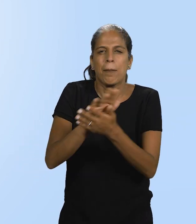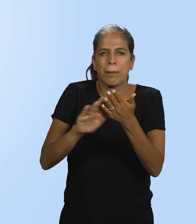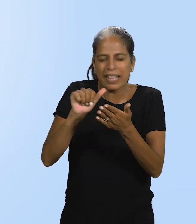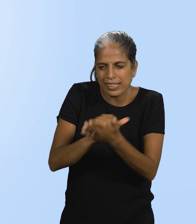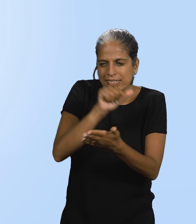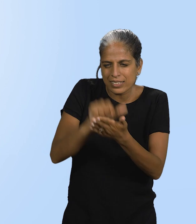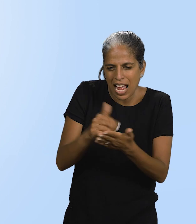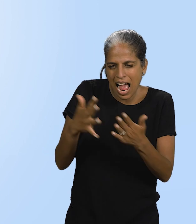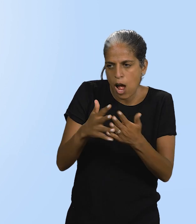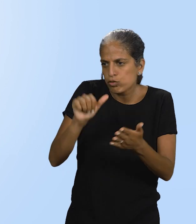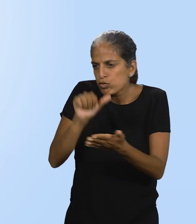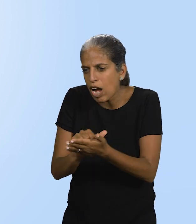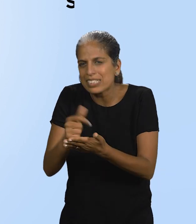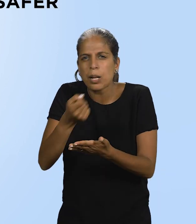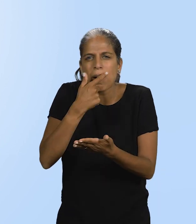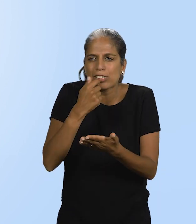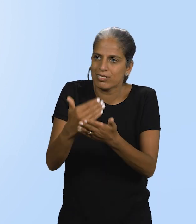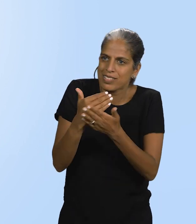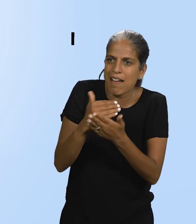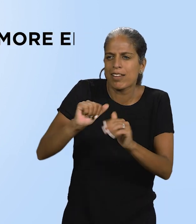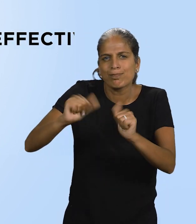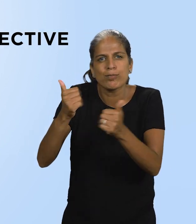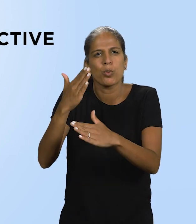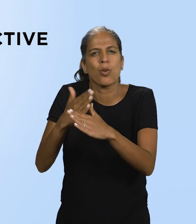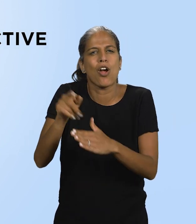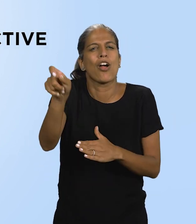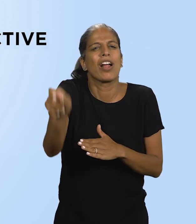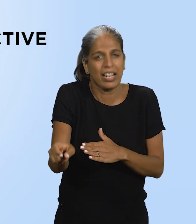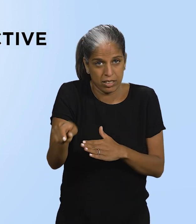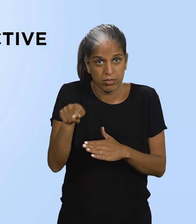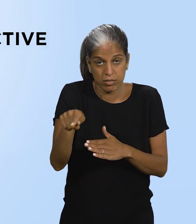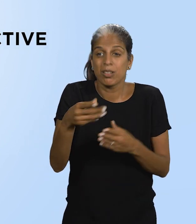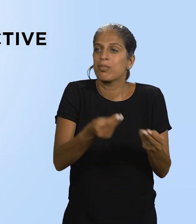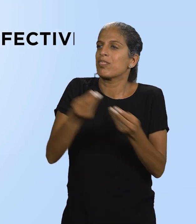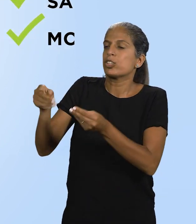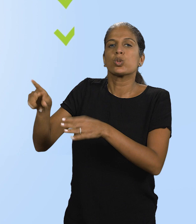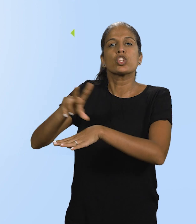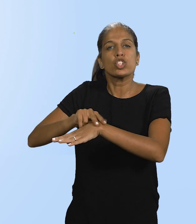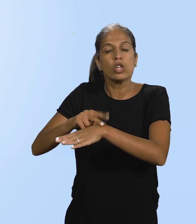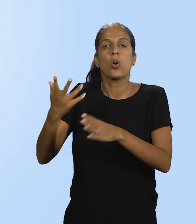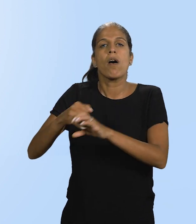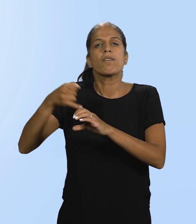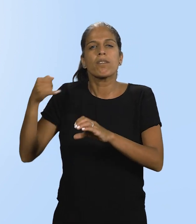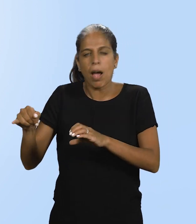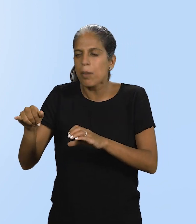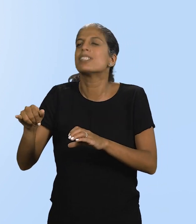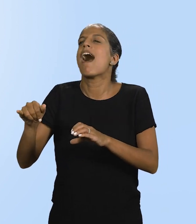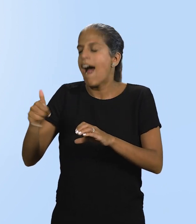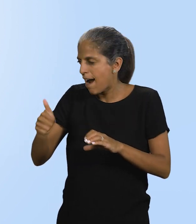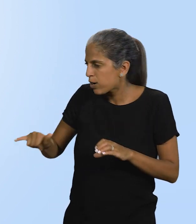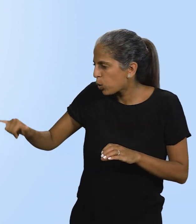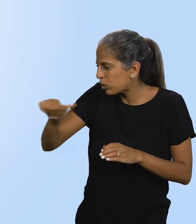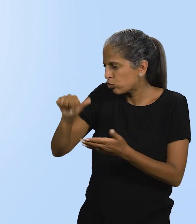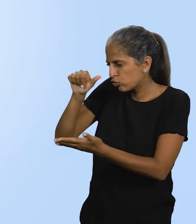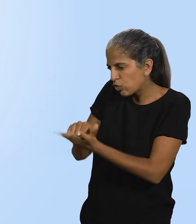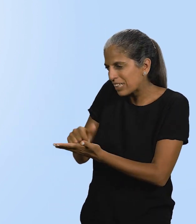part of their routine healthcare, medicines can be made safer and more effective. The results could be used by your doctor or pharmacist